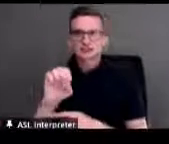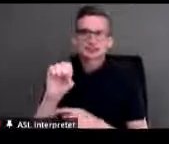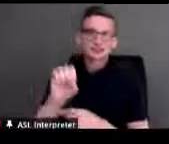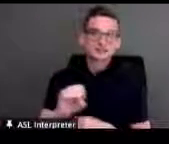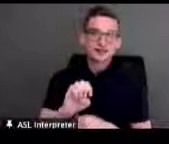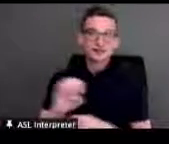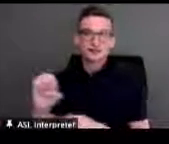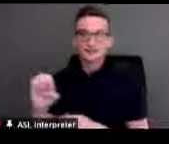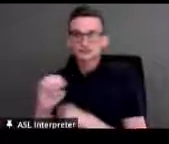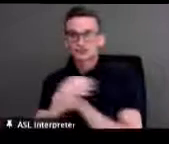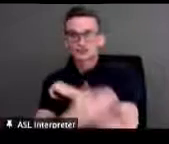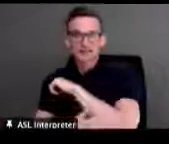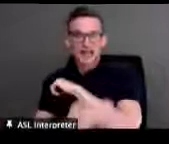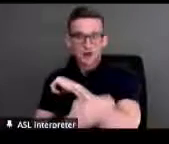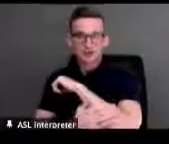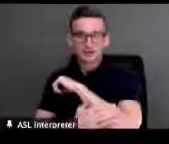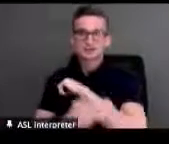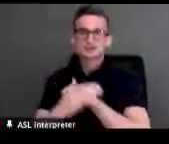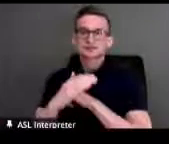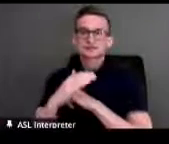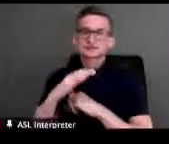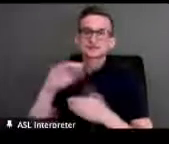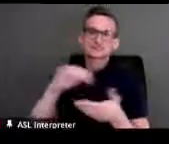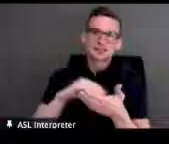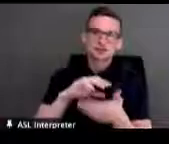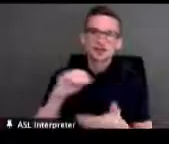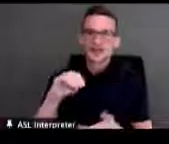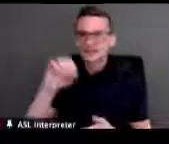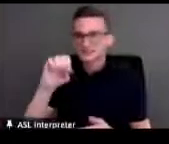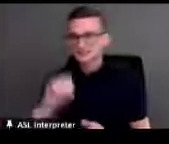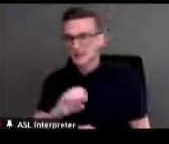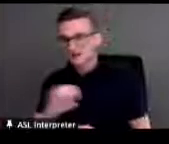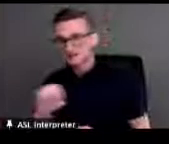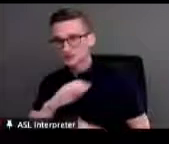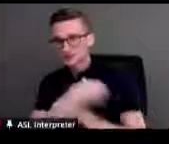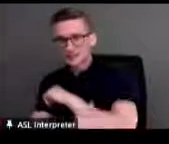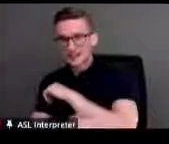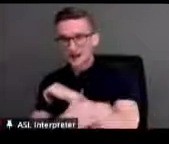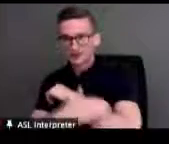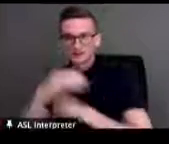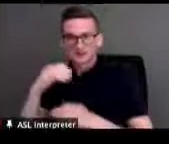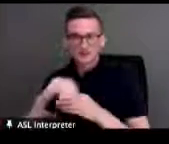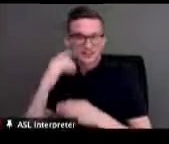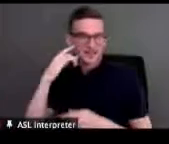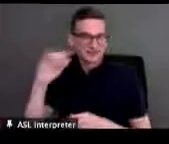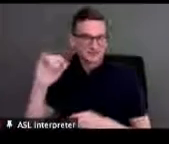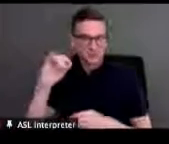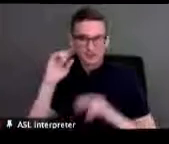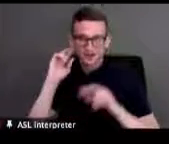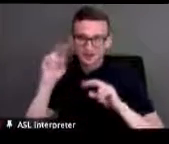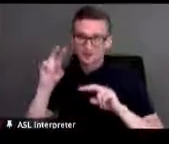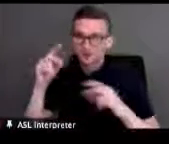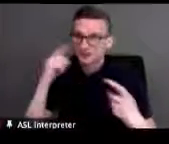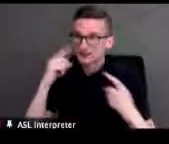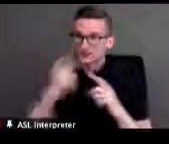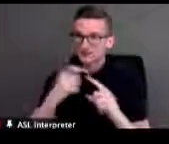counties, central and southeastern counties of California, and look forward to hearing from you today.